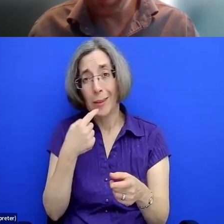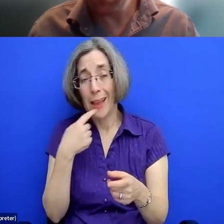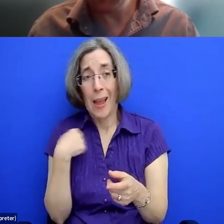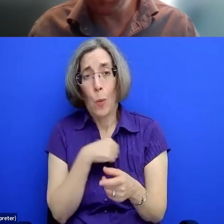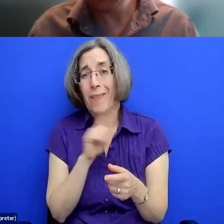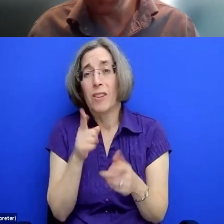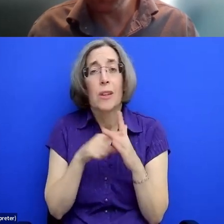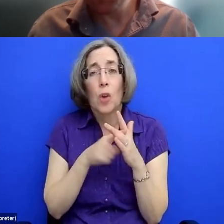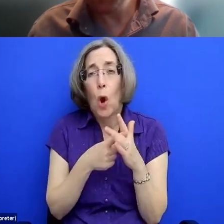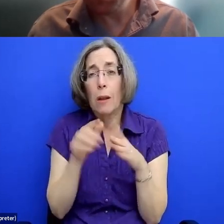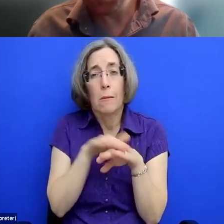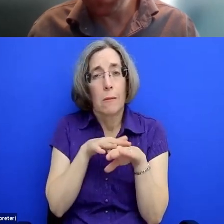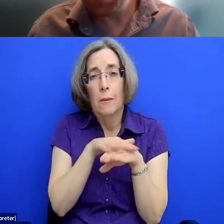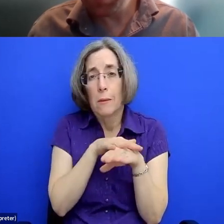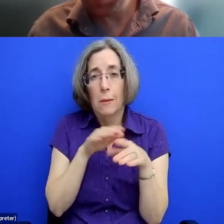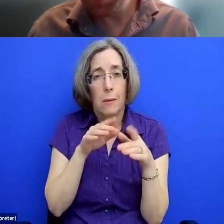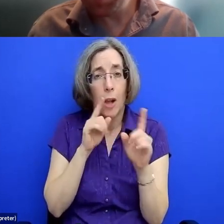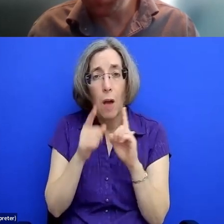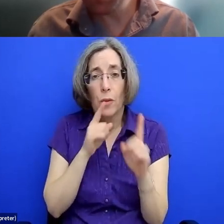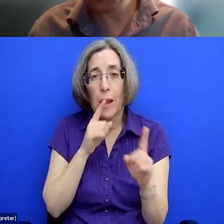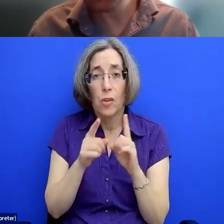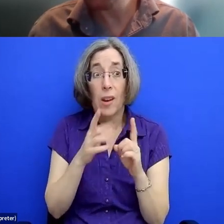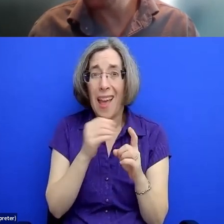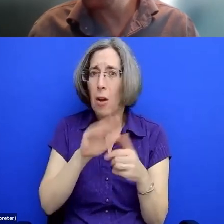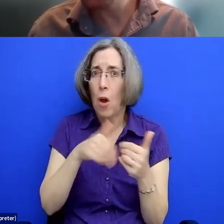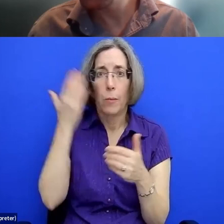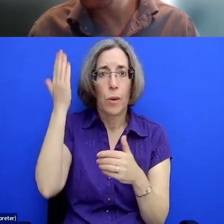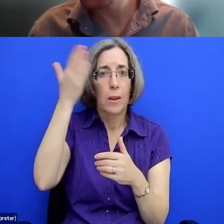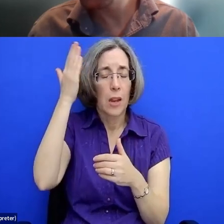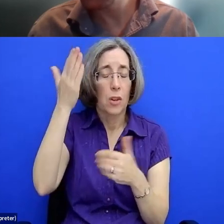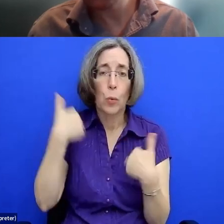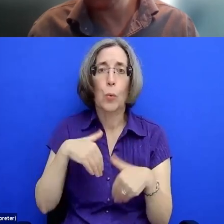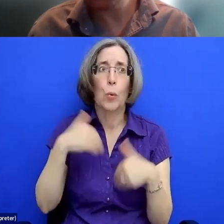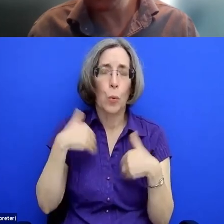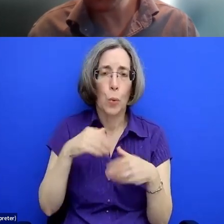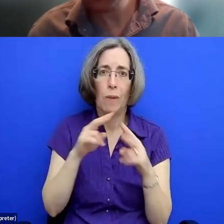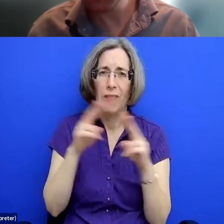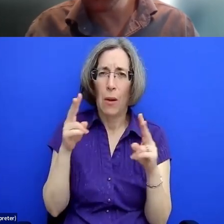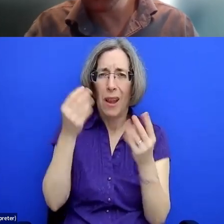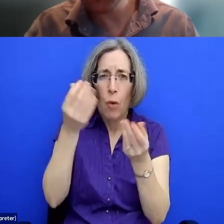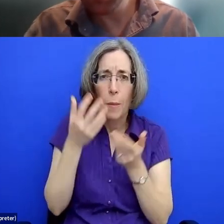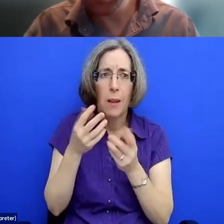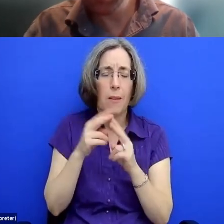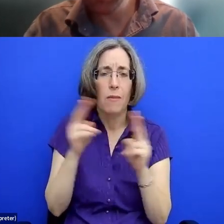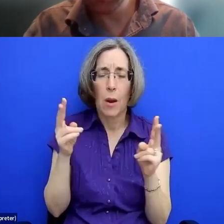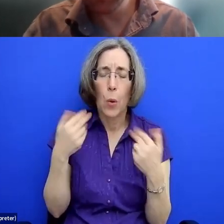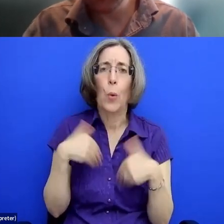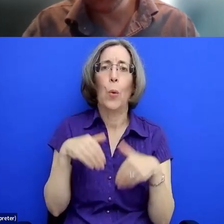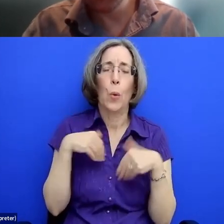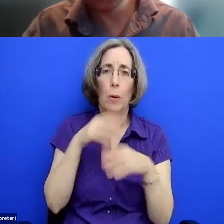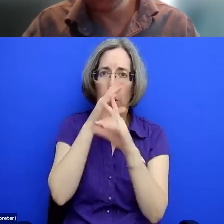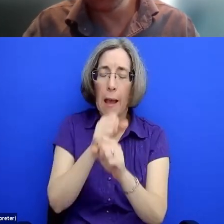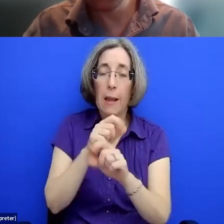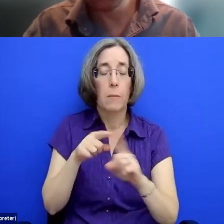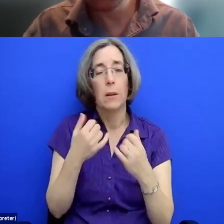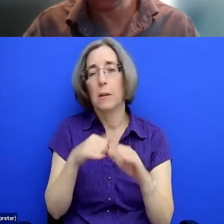these issues. And while the presentations were, you know, really enlightening and revealing, I think that there's still so much more to